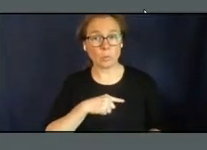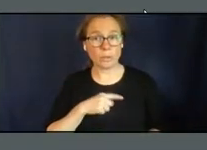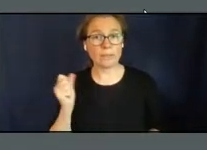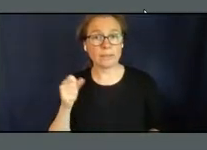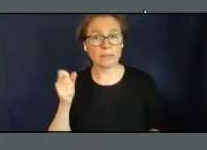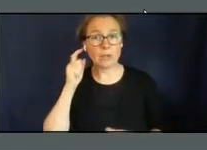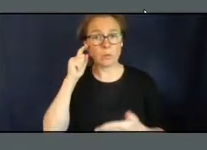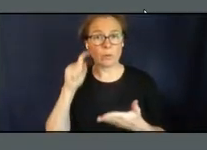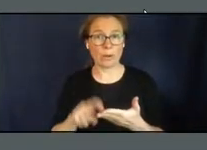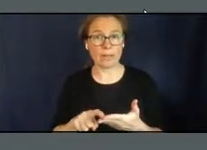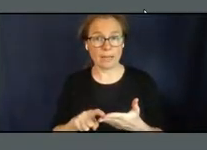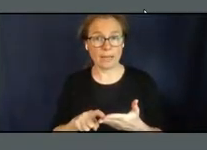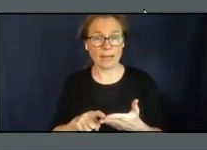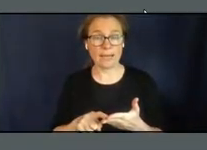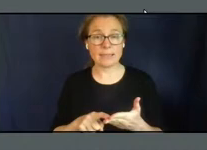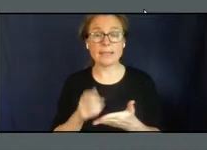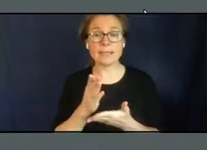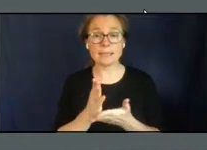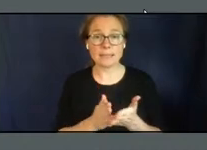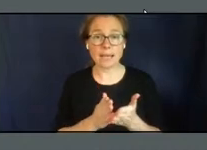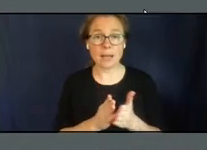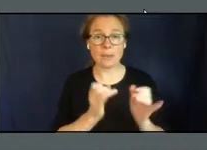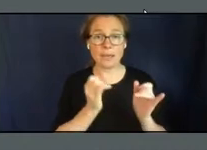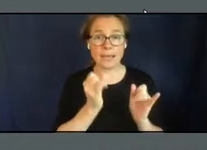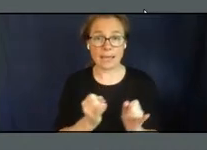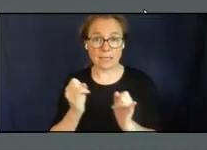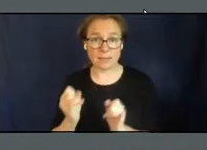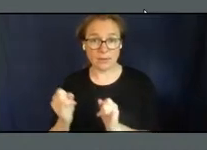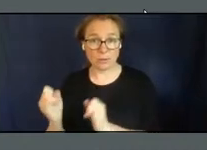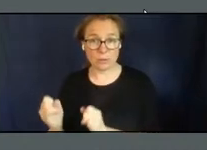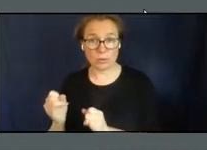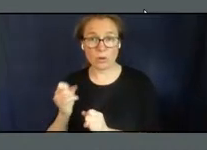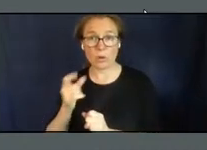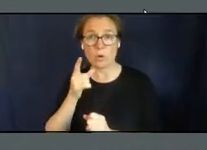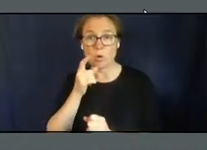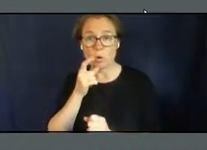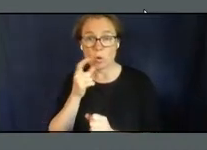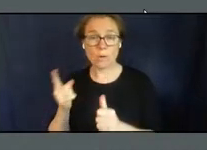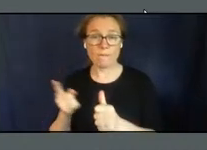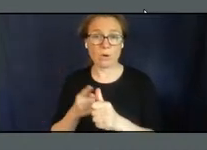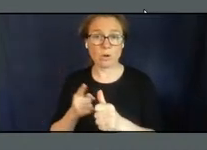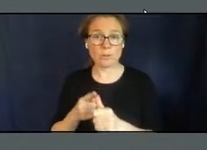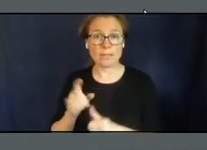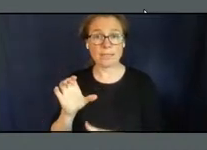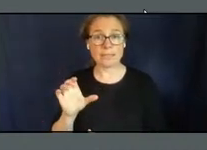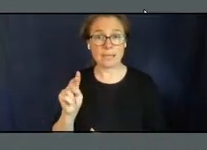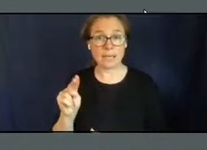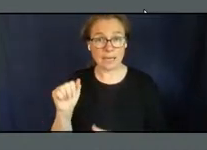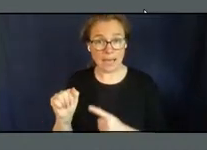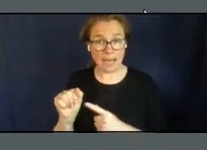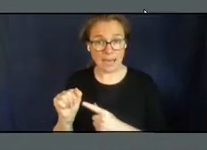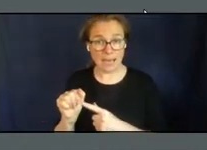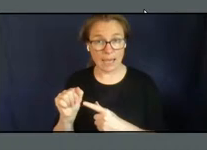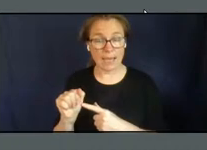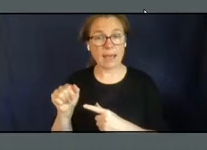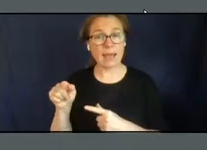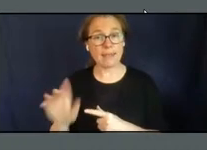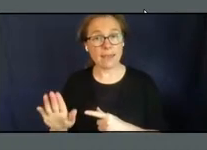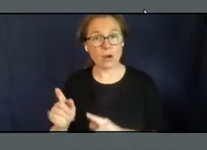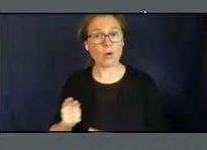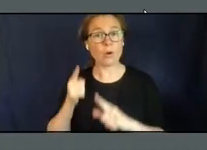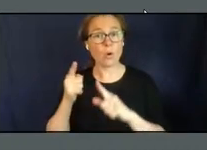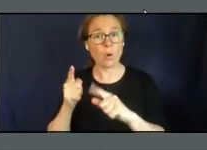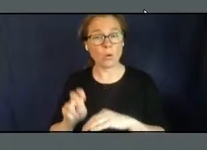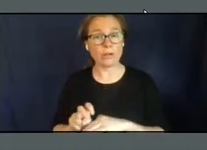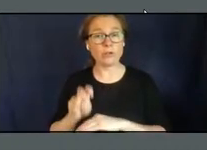that individuals who start particularly as certified nursing assistants and others often want on that trajectory.